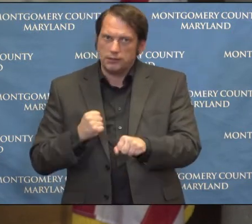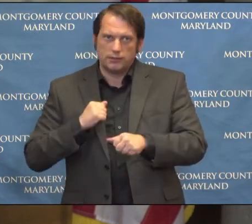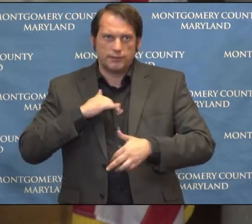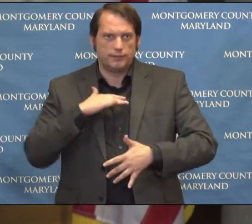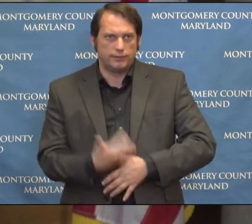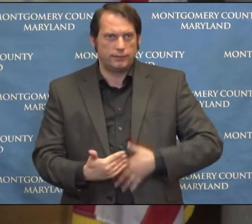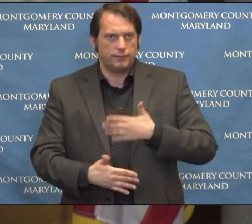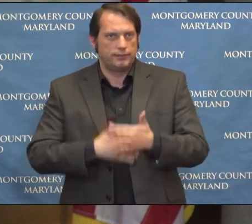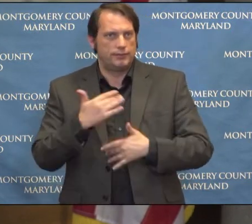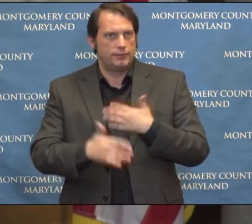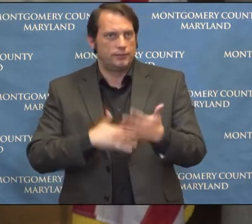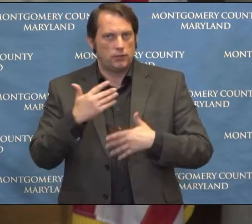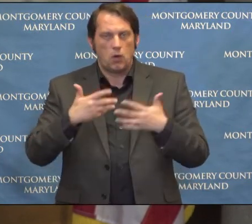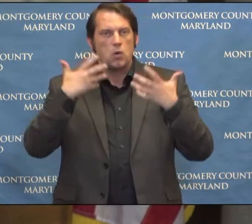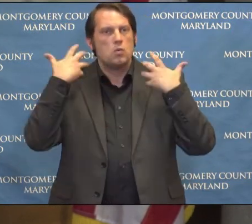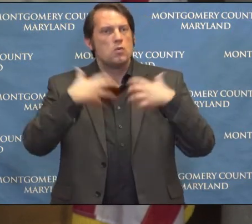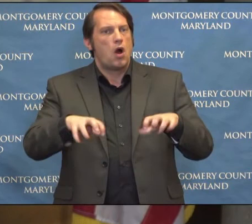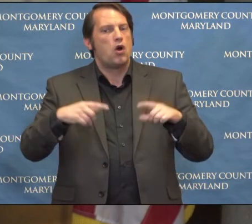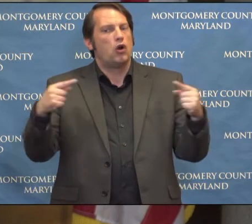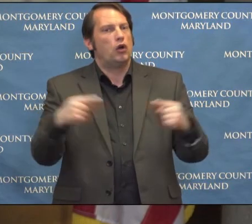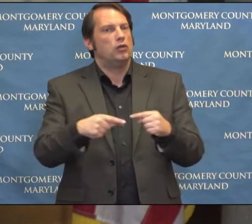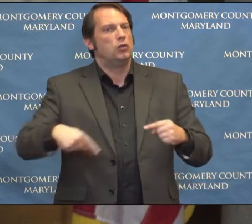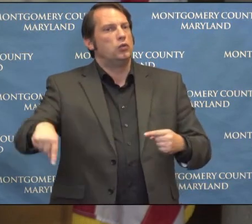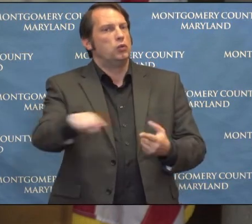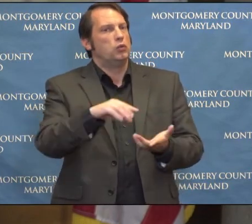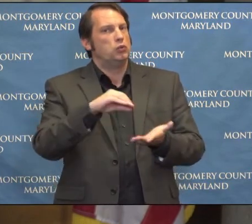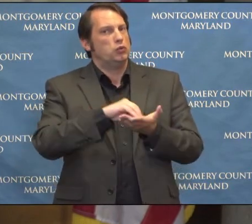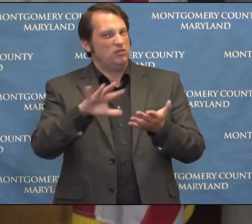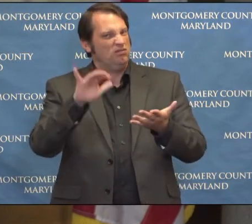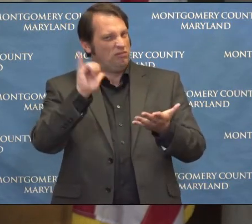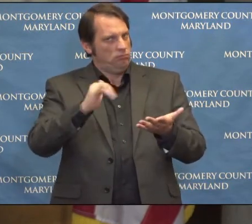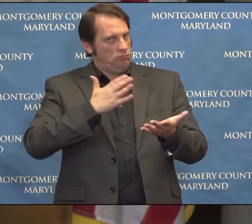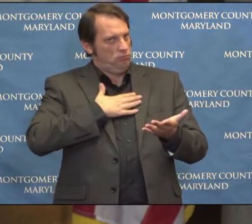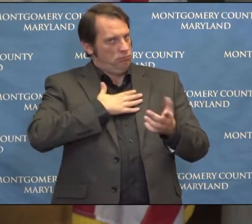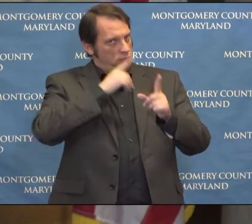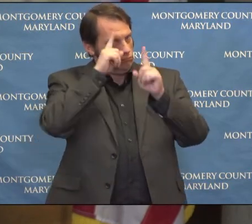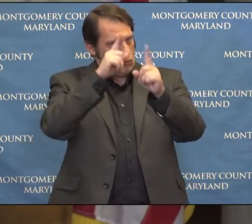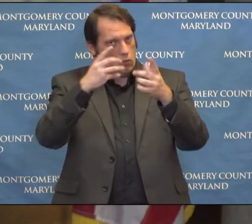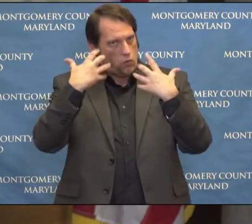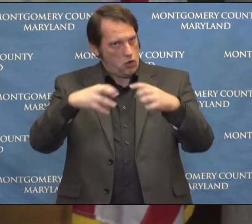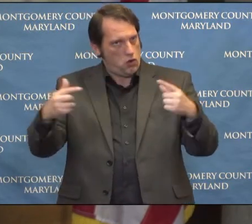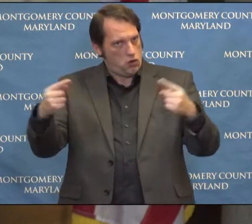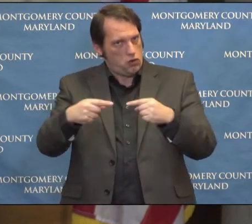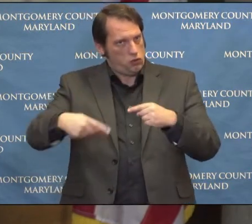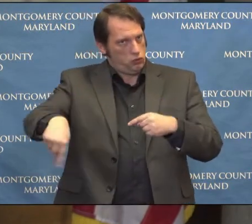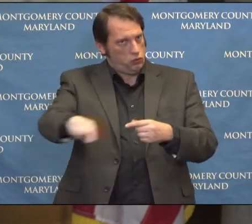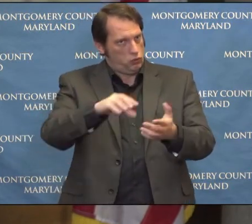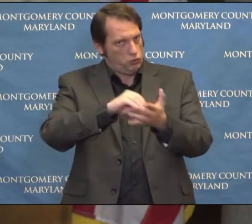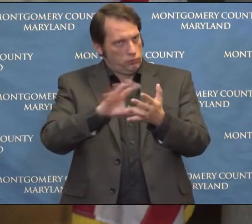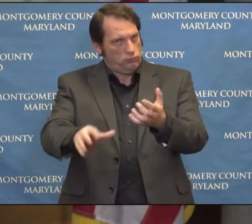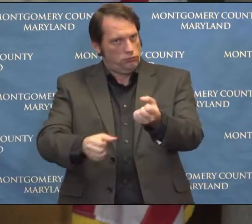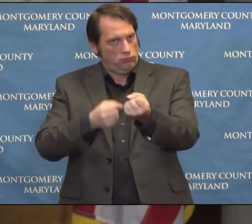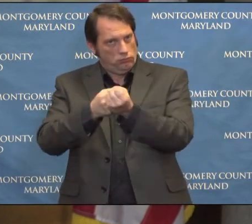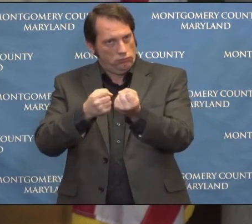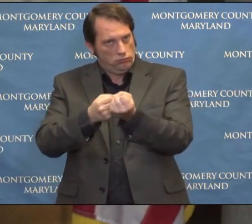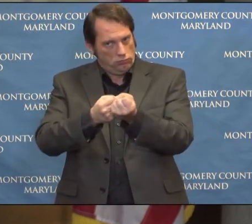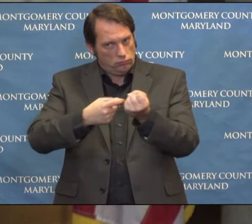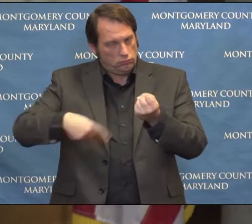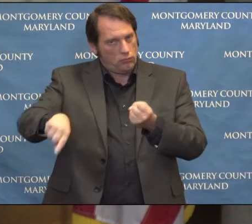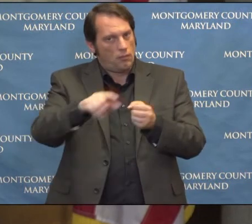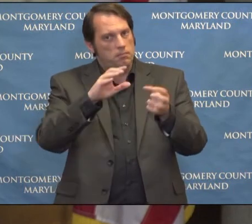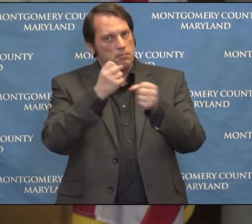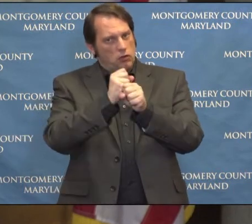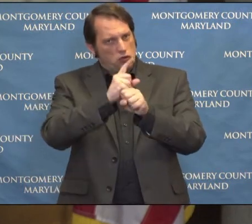We're going to err on the side of the student, and we're going to add value to the student's experience during this fourth marking period. And so as we construct